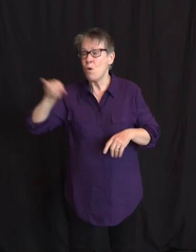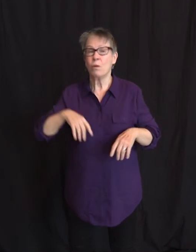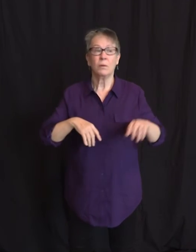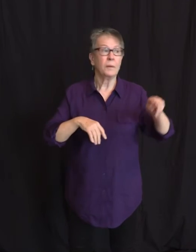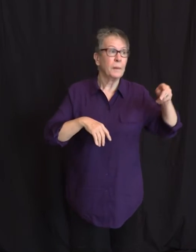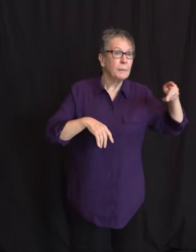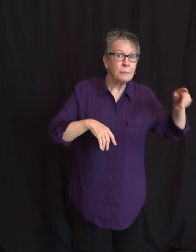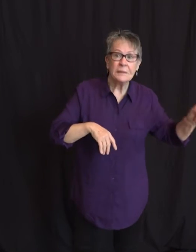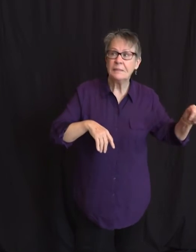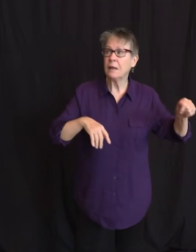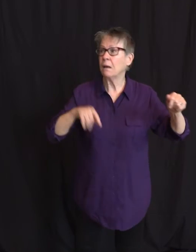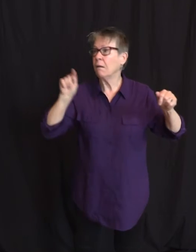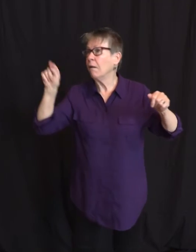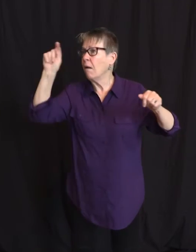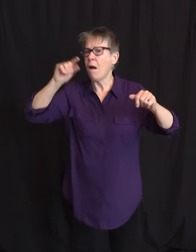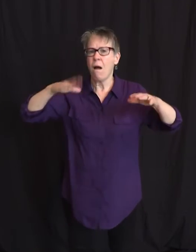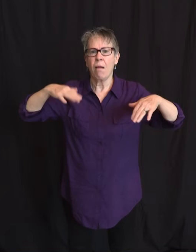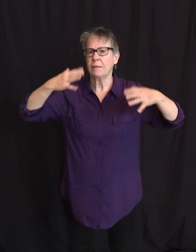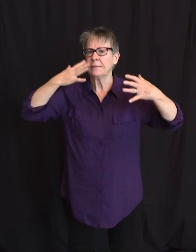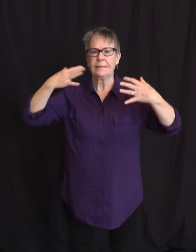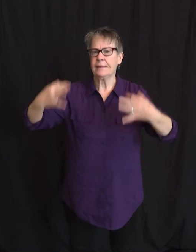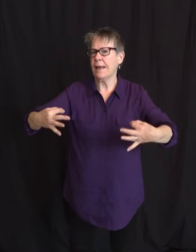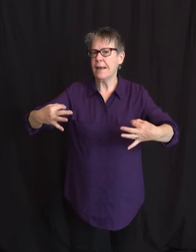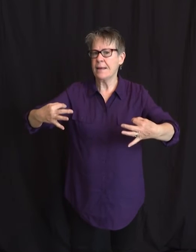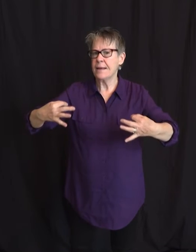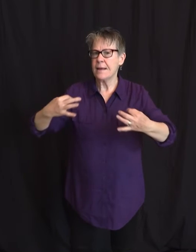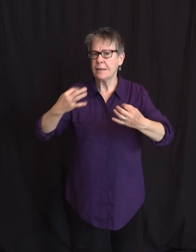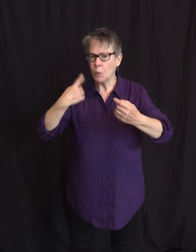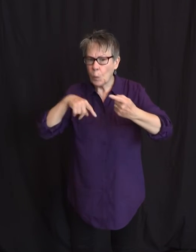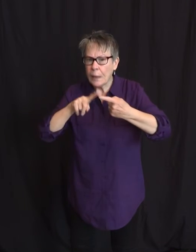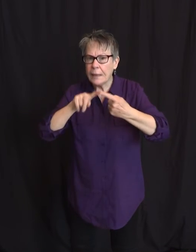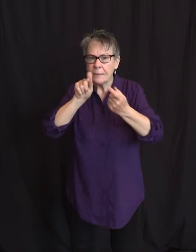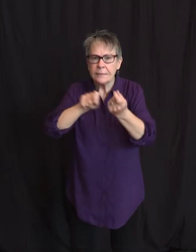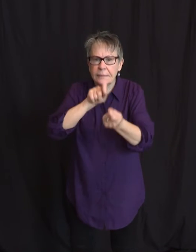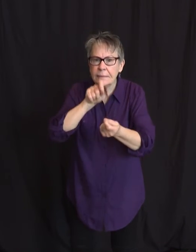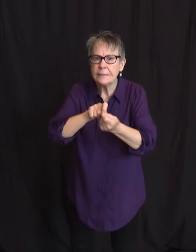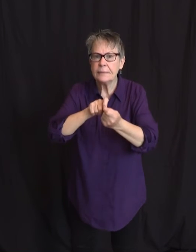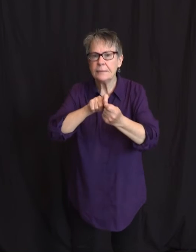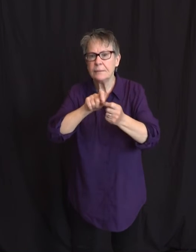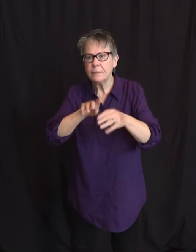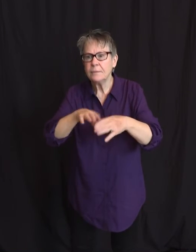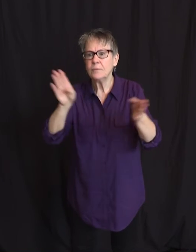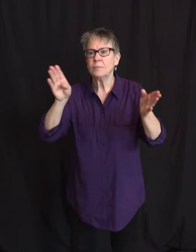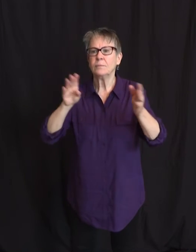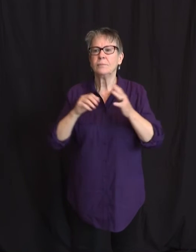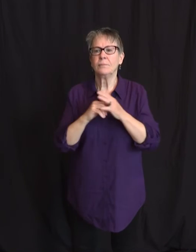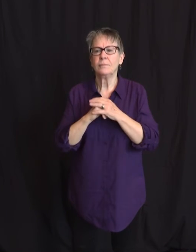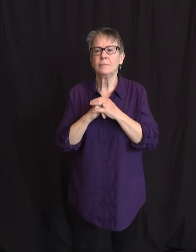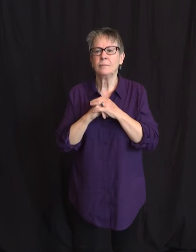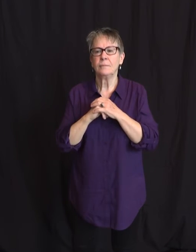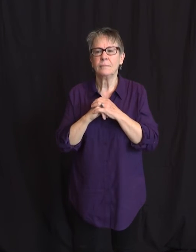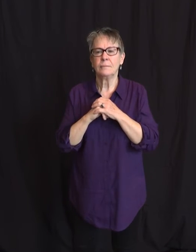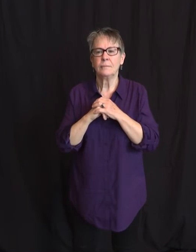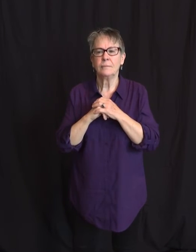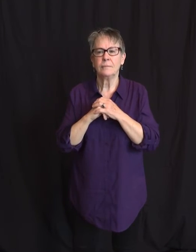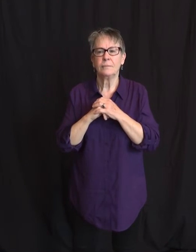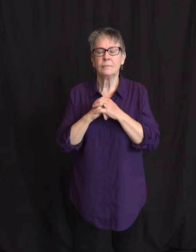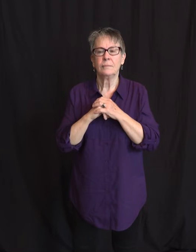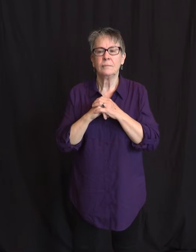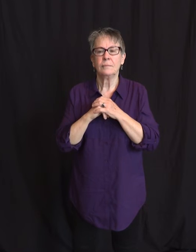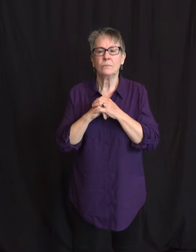I'll be very surprised if a restaurant in Jersey City has a different protocol than one in the Lower West Side of